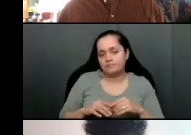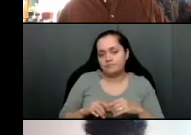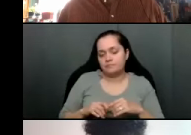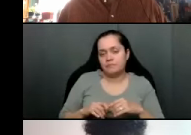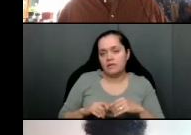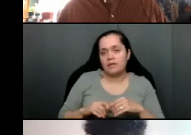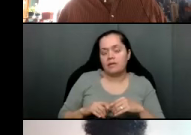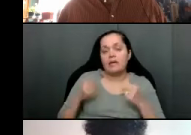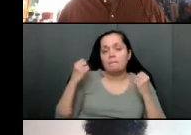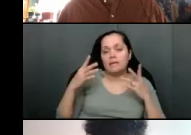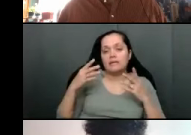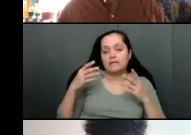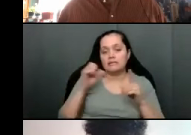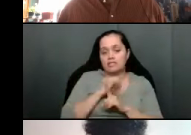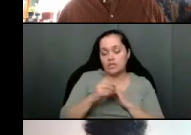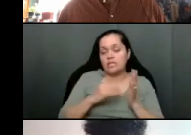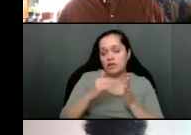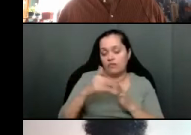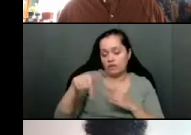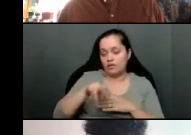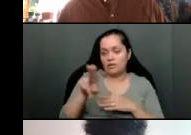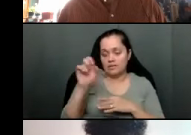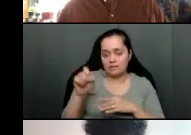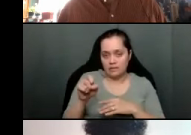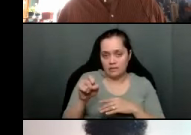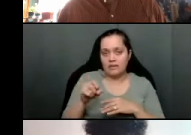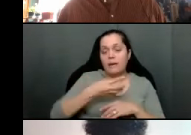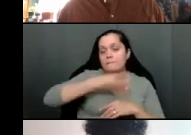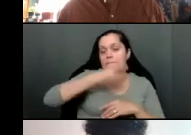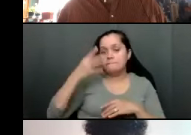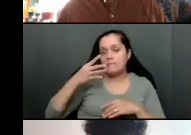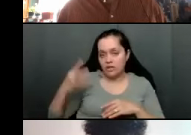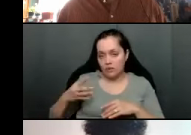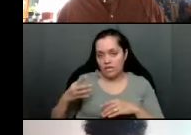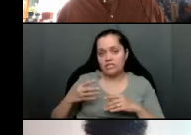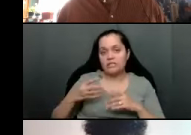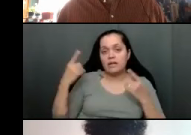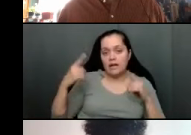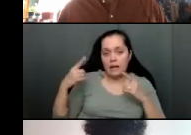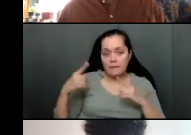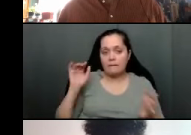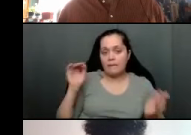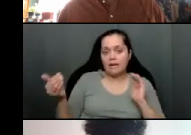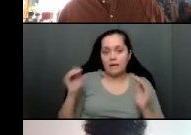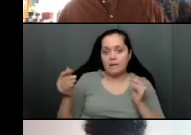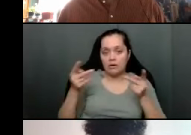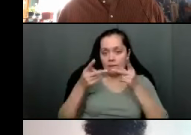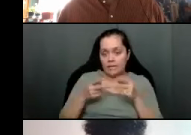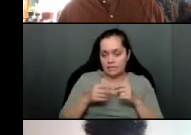In many cases, and often in the United States, migration is done by comparing